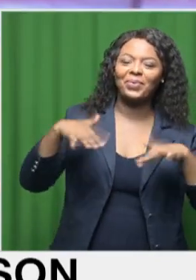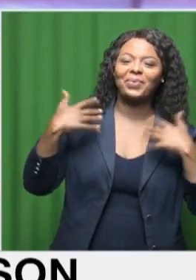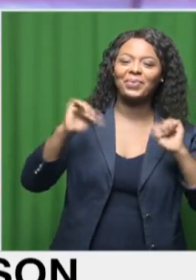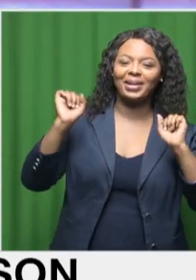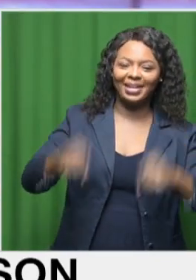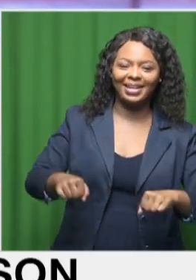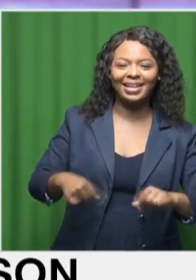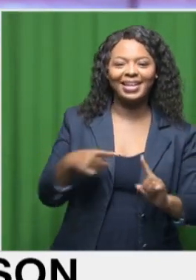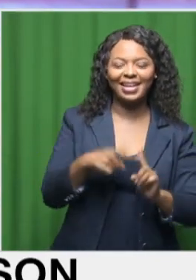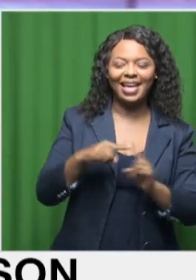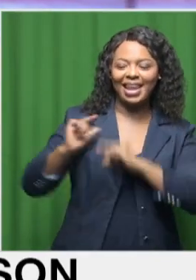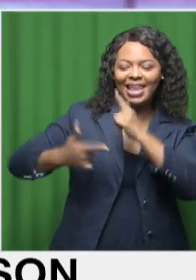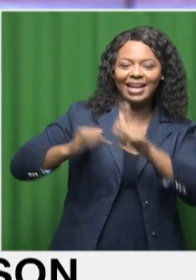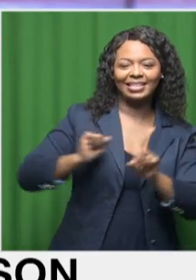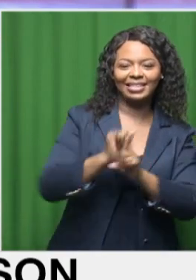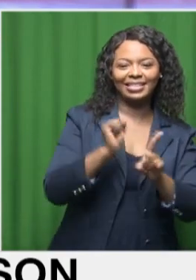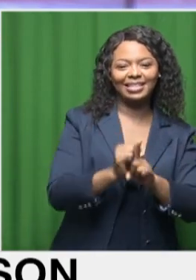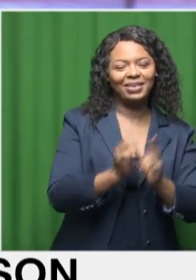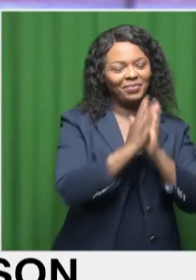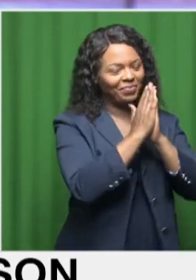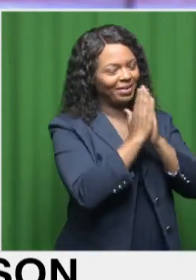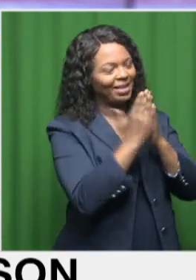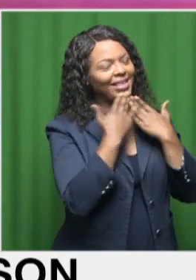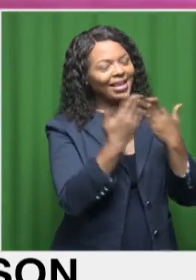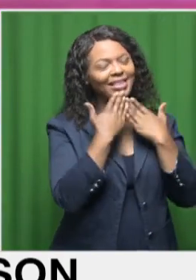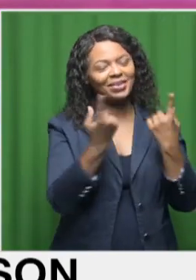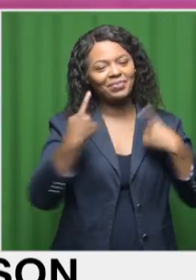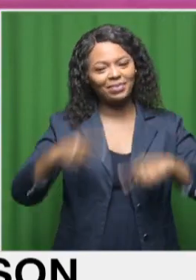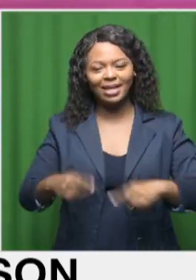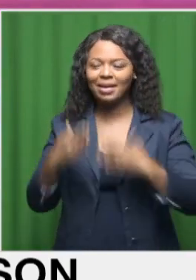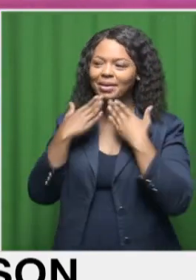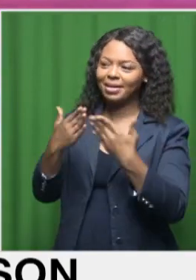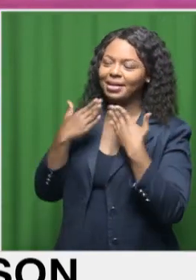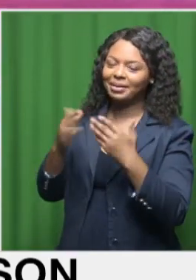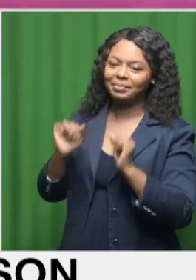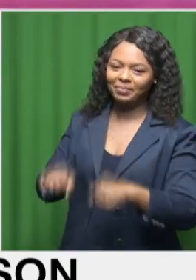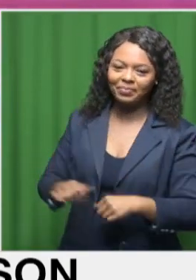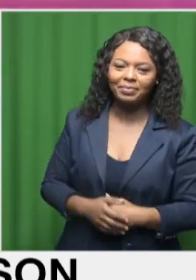of his legacy. Thank you so much for joining us. Blessed. Great stuff. Well, the theatre giant